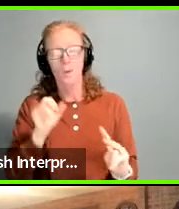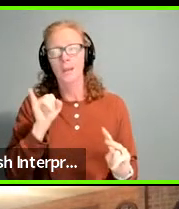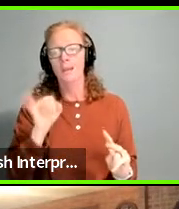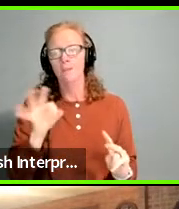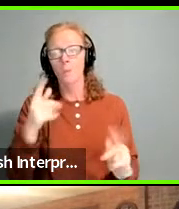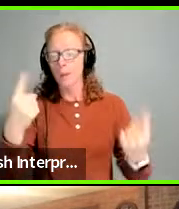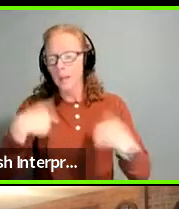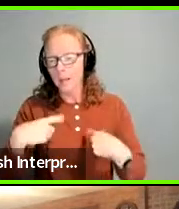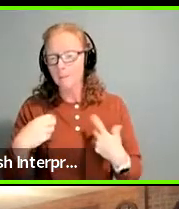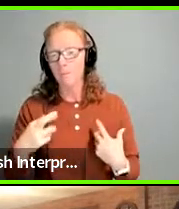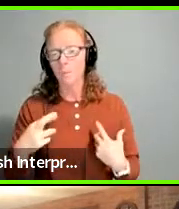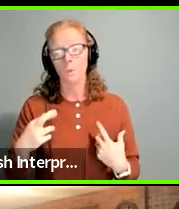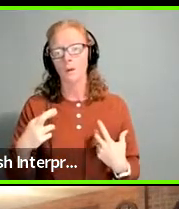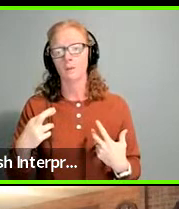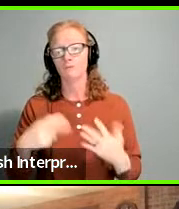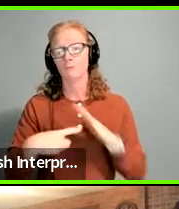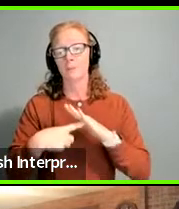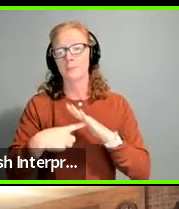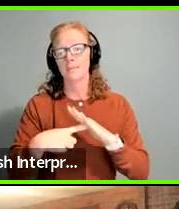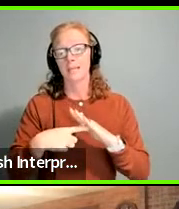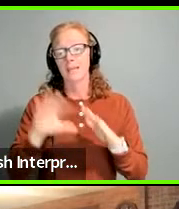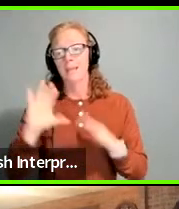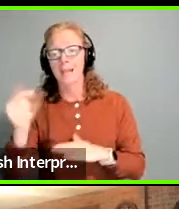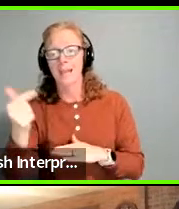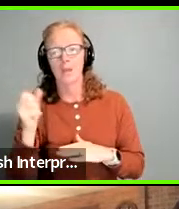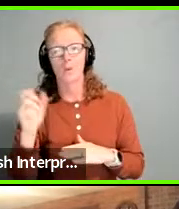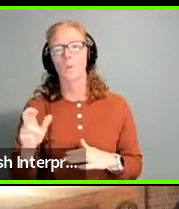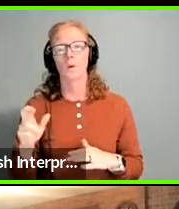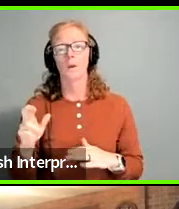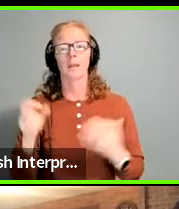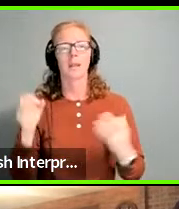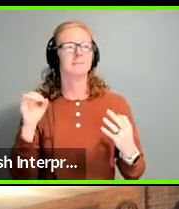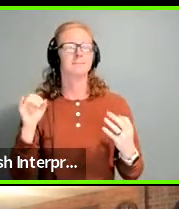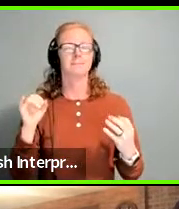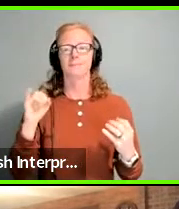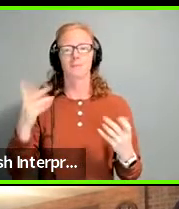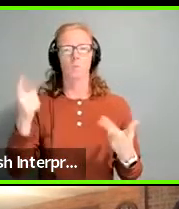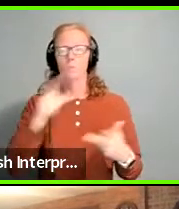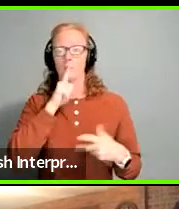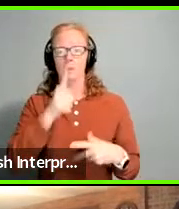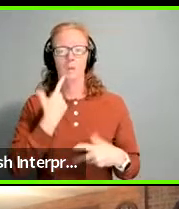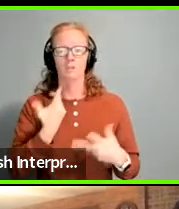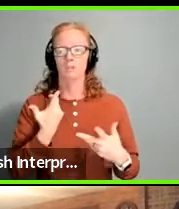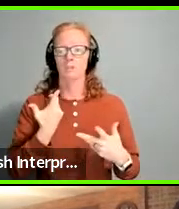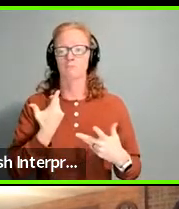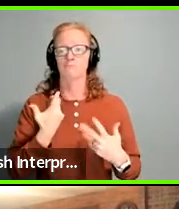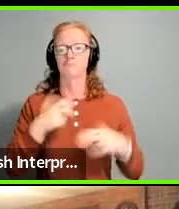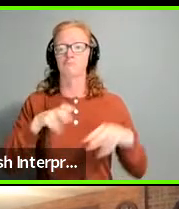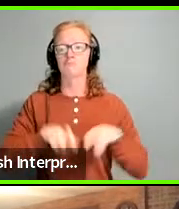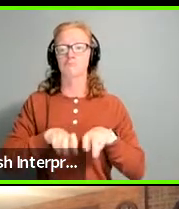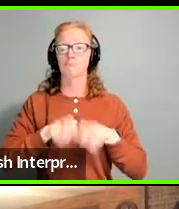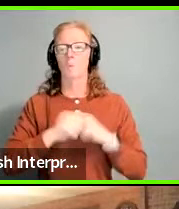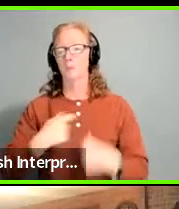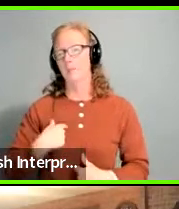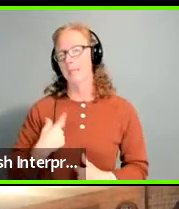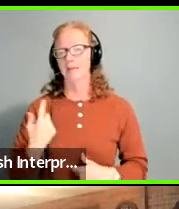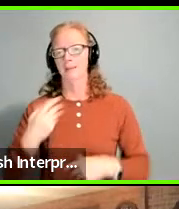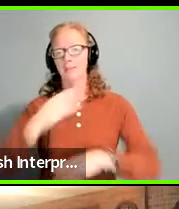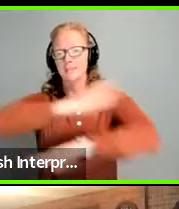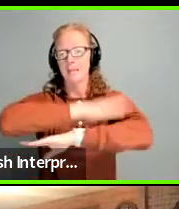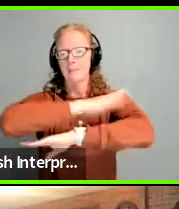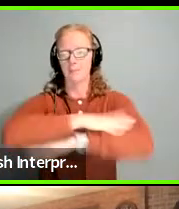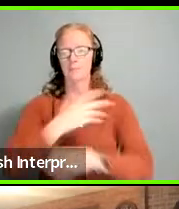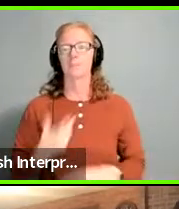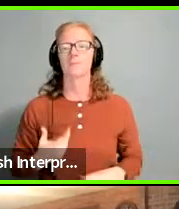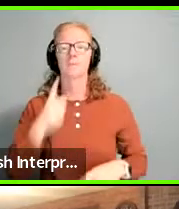to come and represent the CAG, or if you would like to just simply table and hang out with me. I will